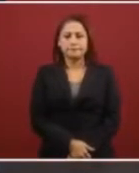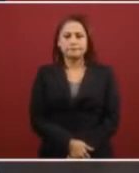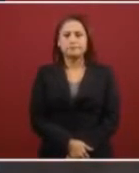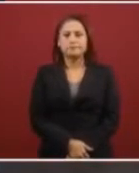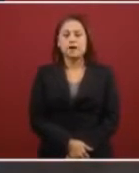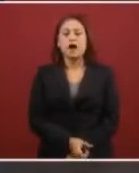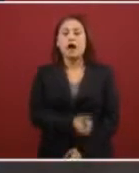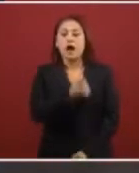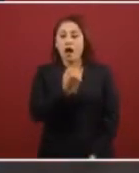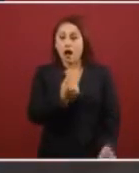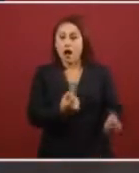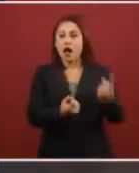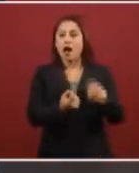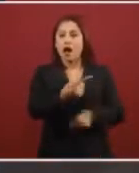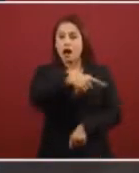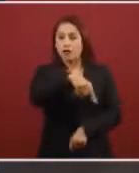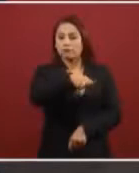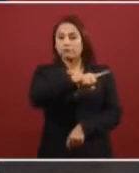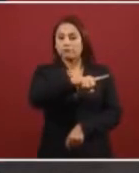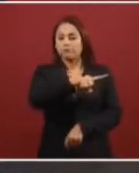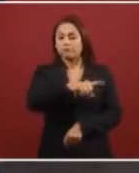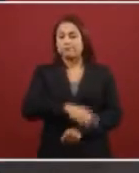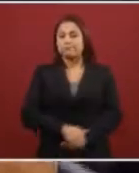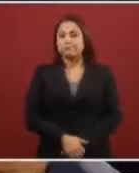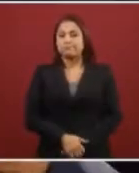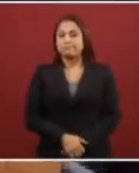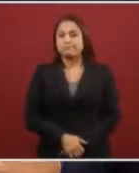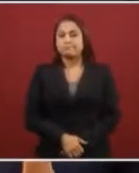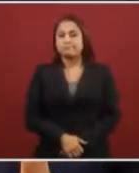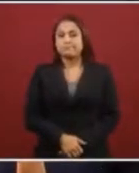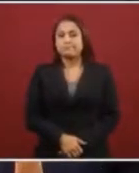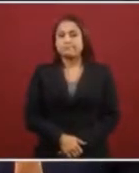Potentados, people in power, sean